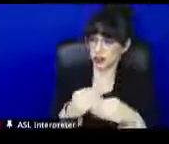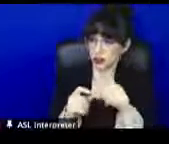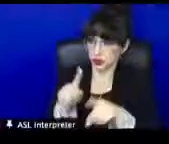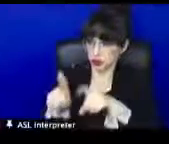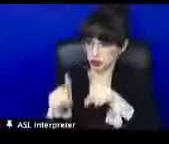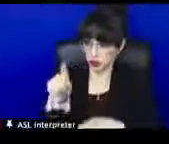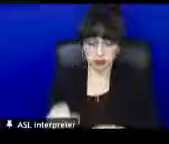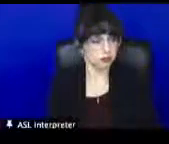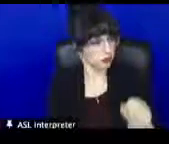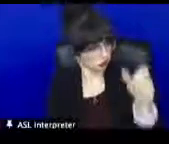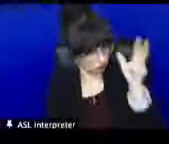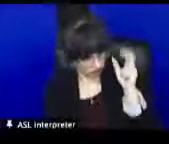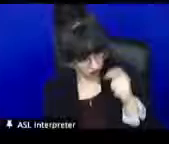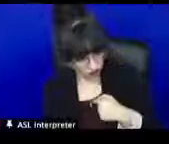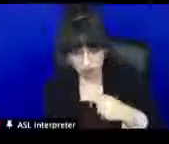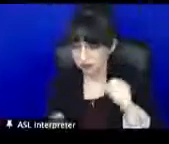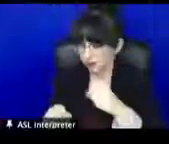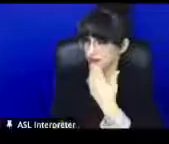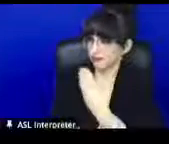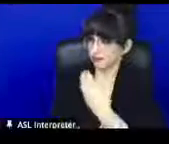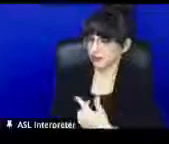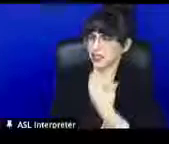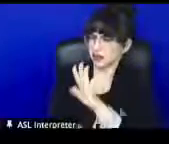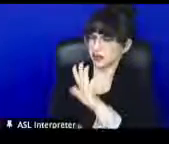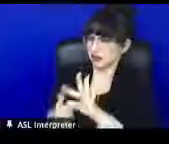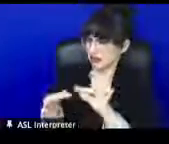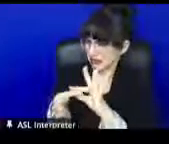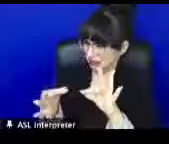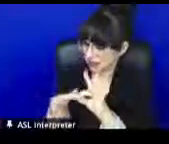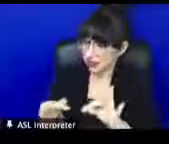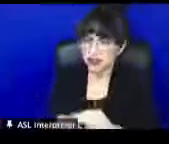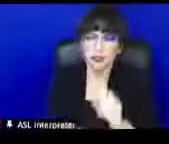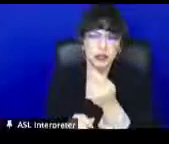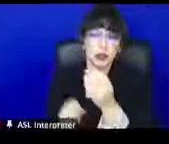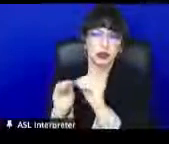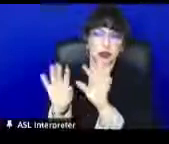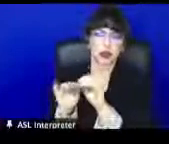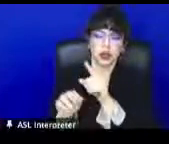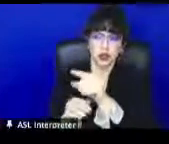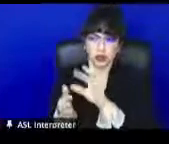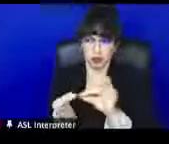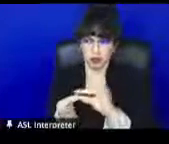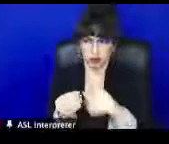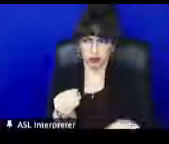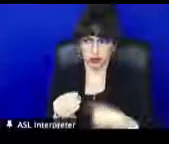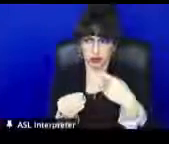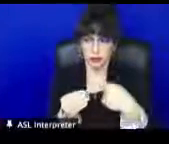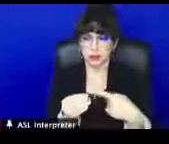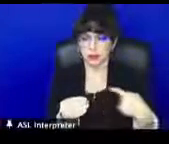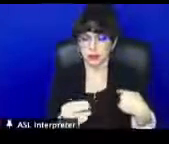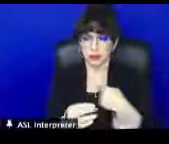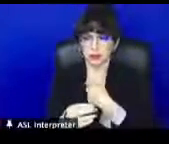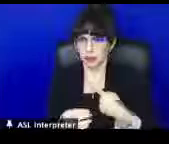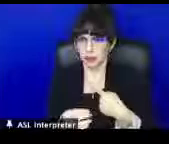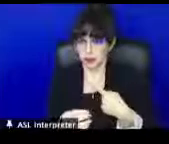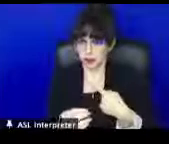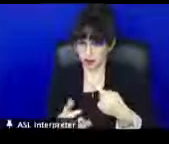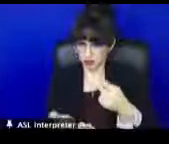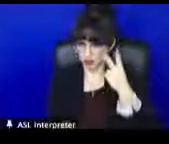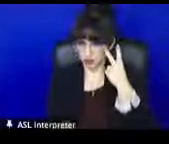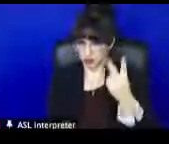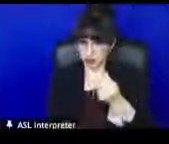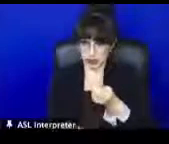your testimony. I do have a couple clarification questions. You mentioned that you mentioned several counties,